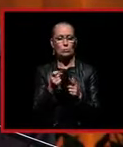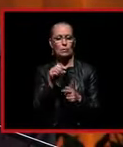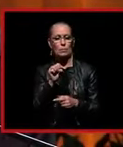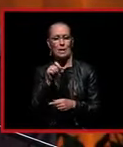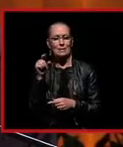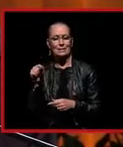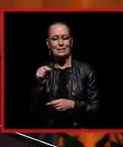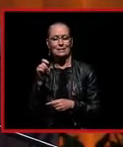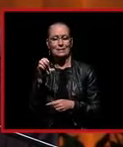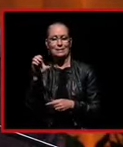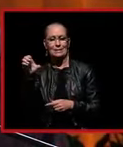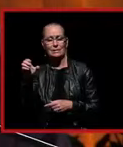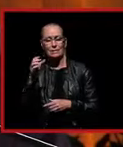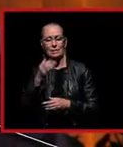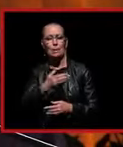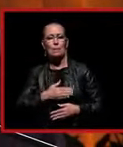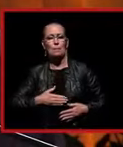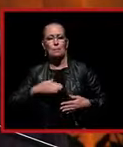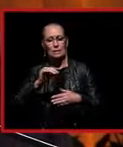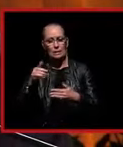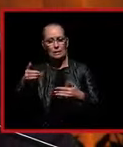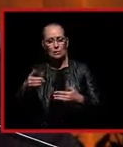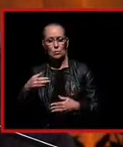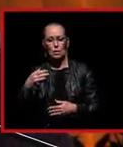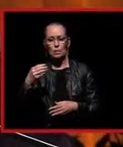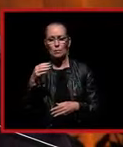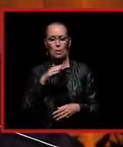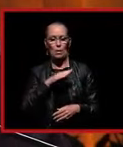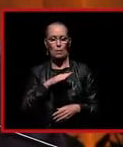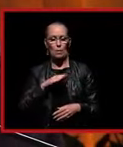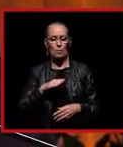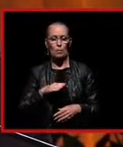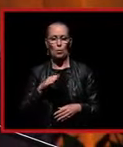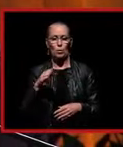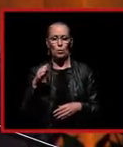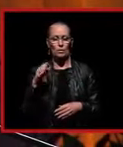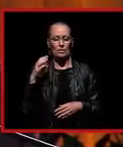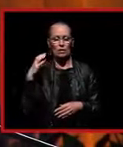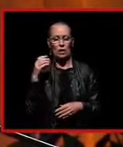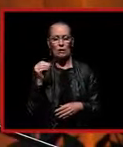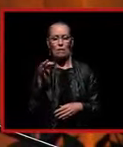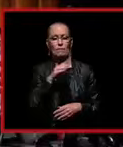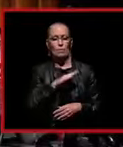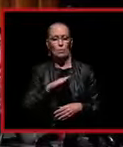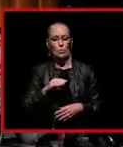the chair of our Board of Trustees and a staunch supporter of the college, Mr. Hector Toledo.